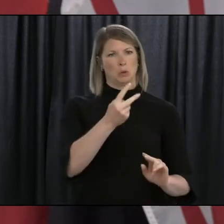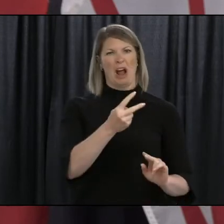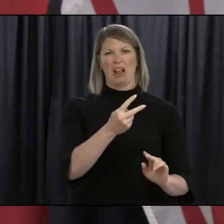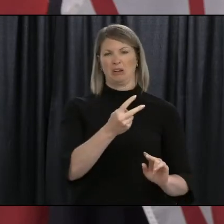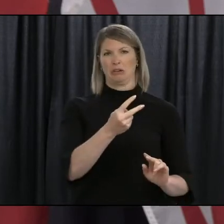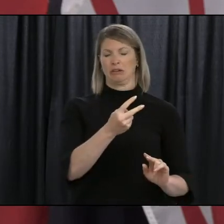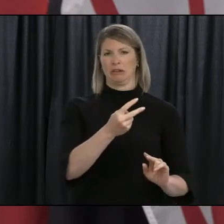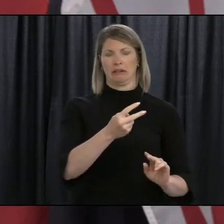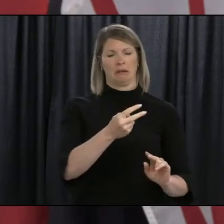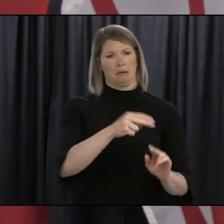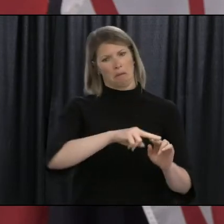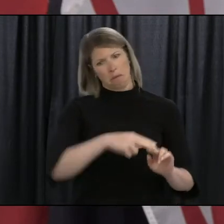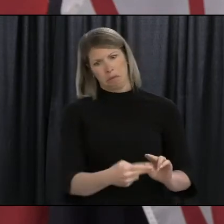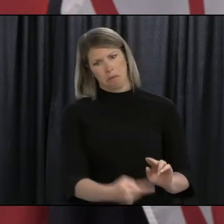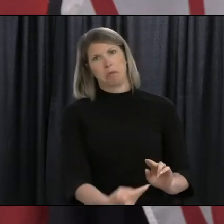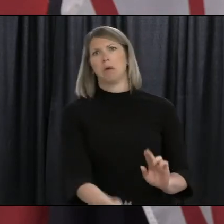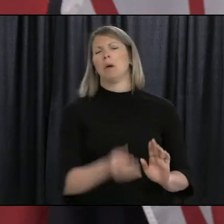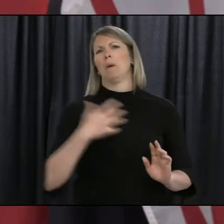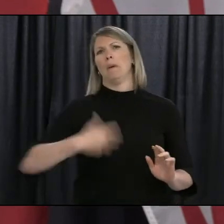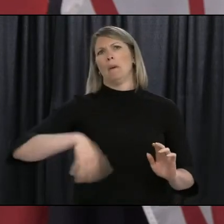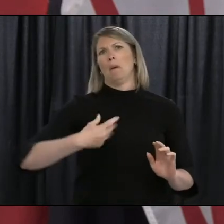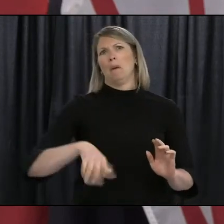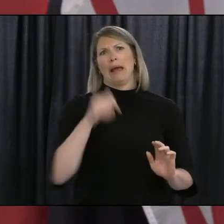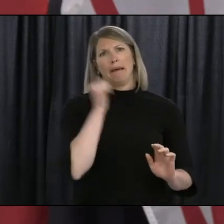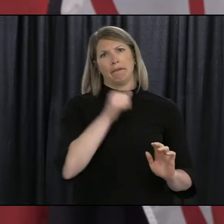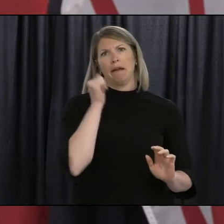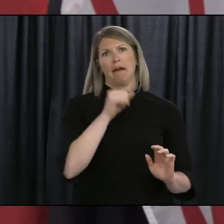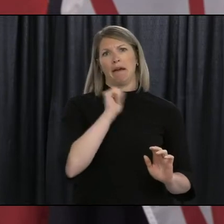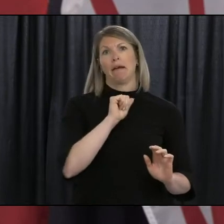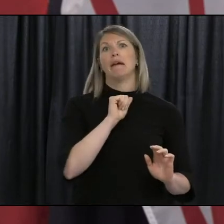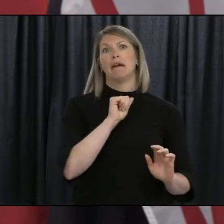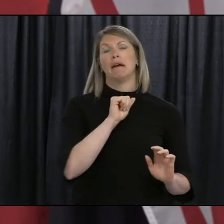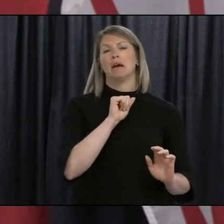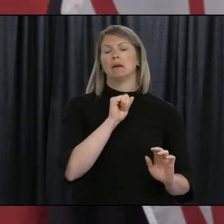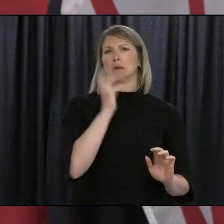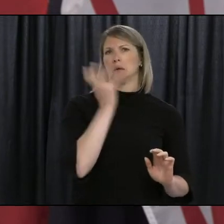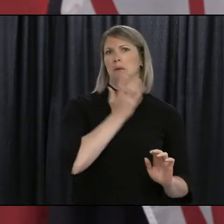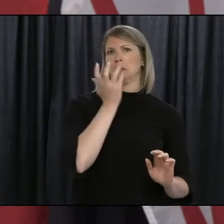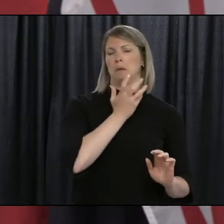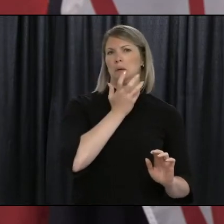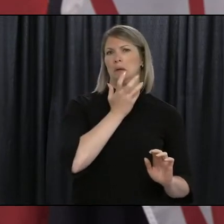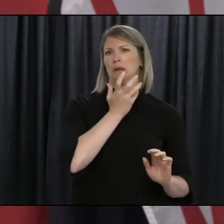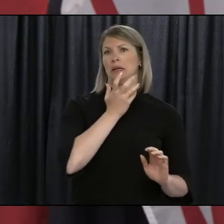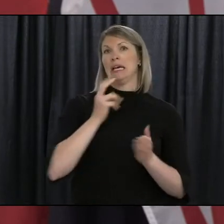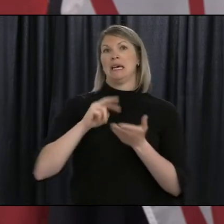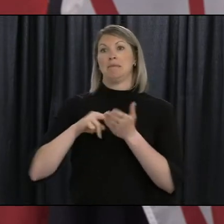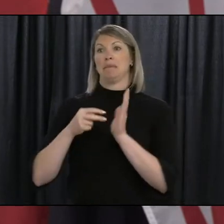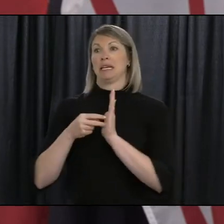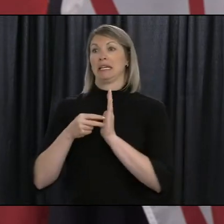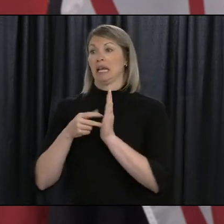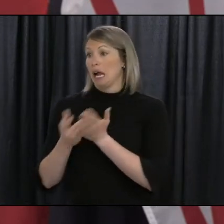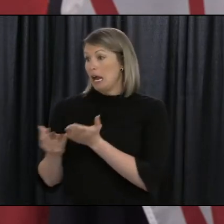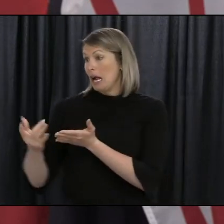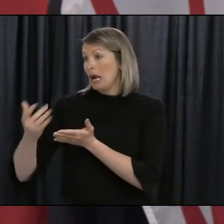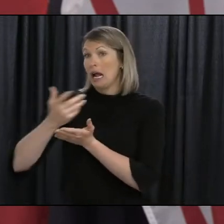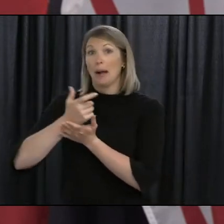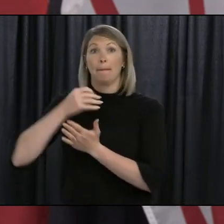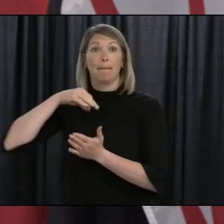Over the fiscal year, lower oil prices alone contributed to a reduction of $64 million in revenues